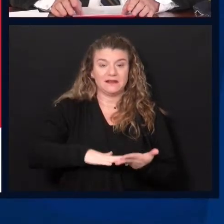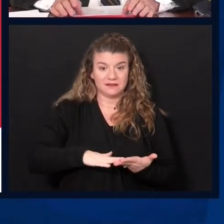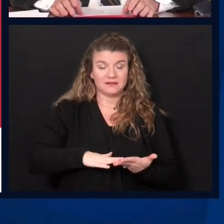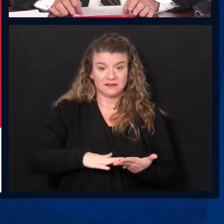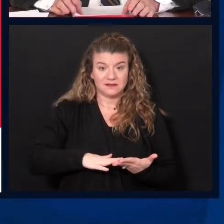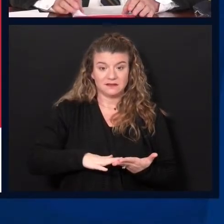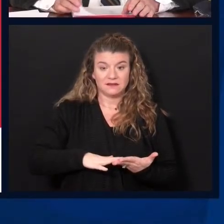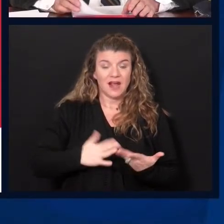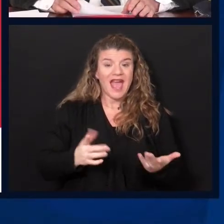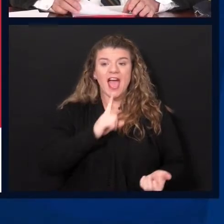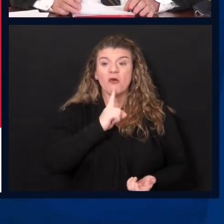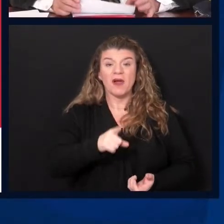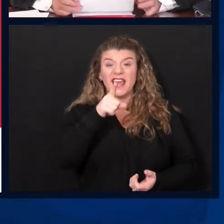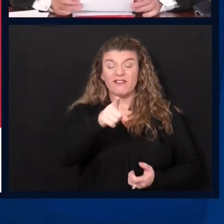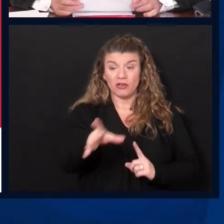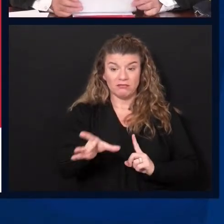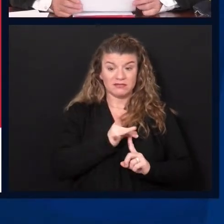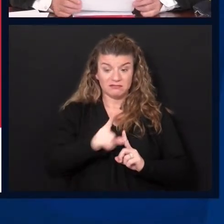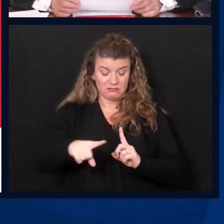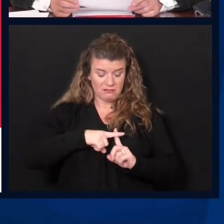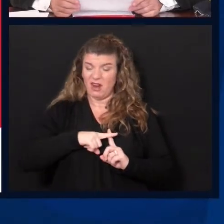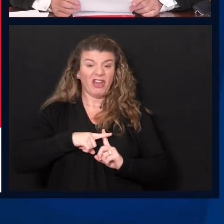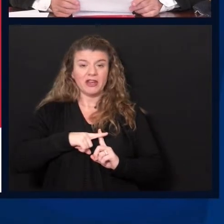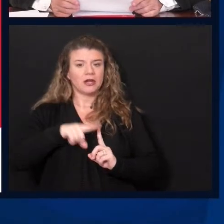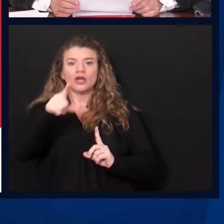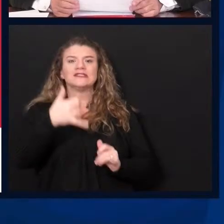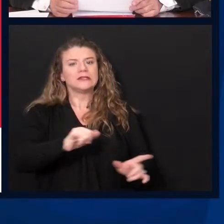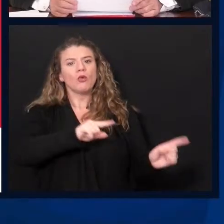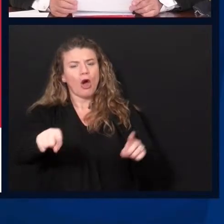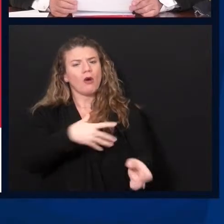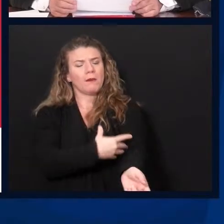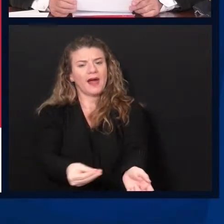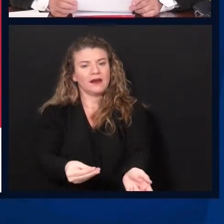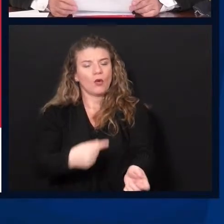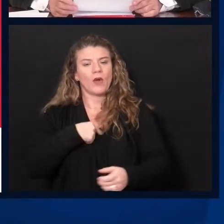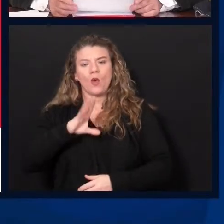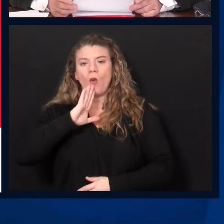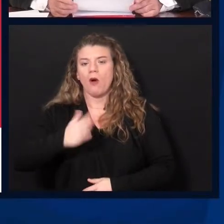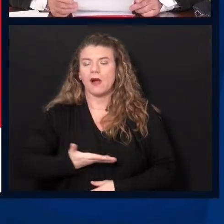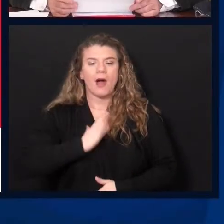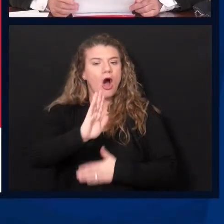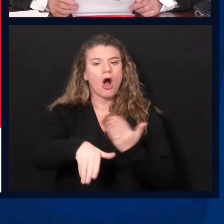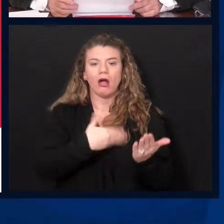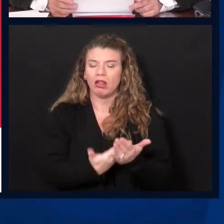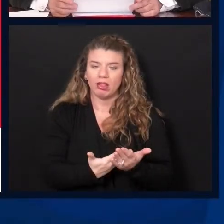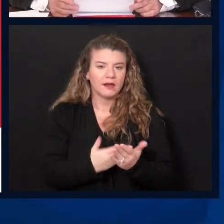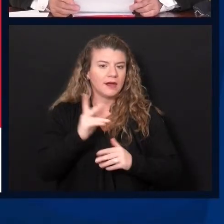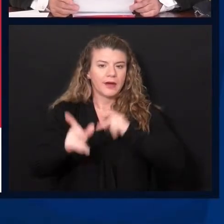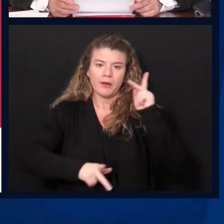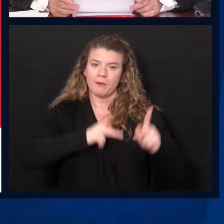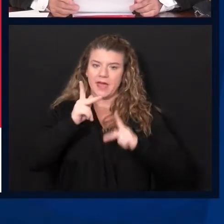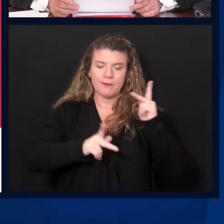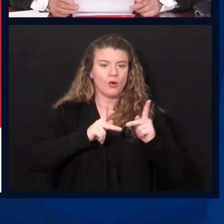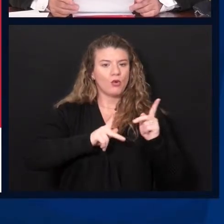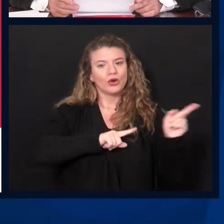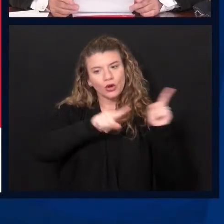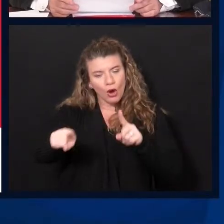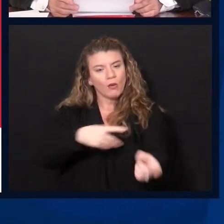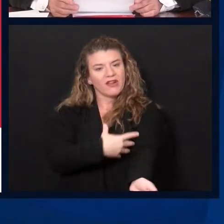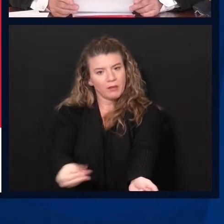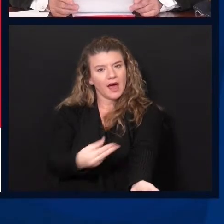you haven't had any problems whatsoever, we still would surely welcome, you know, your coming and giving blood.